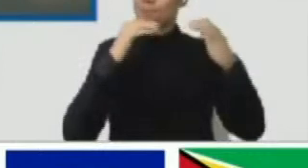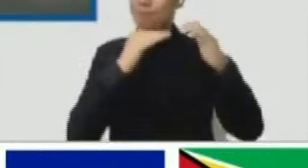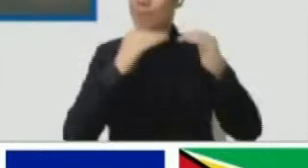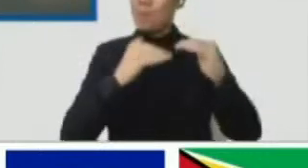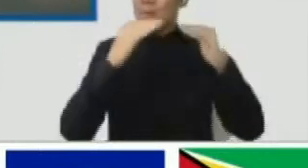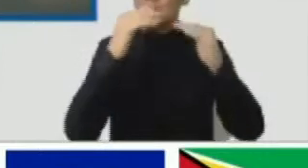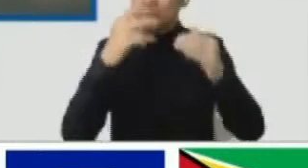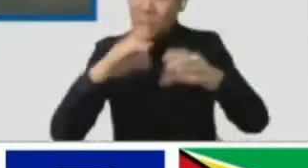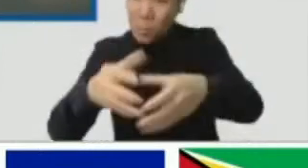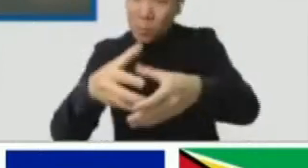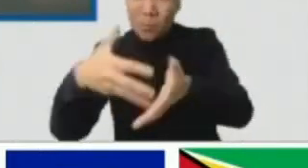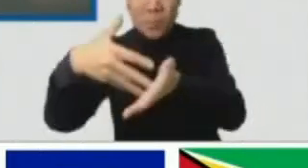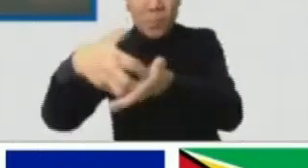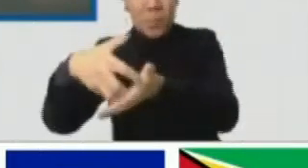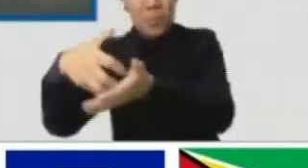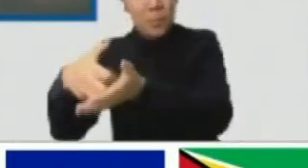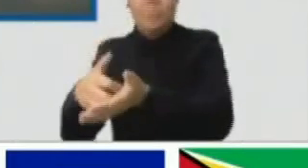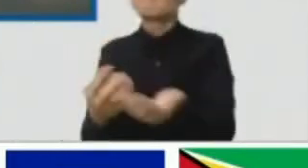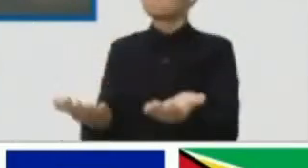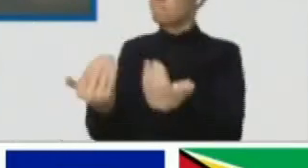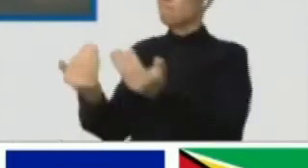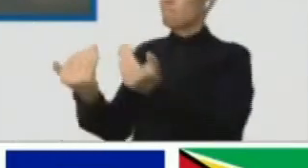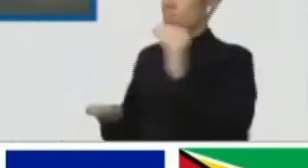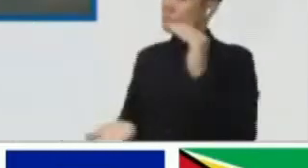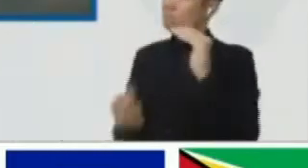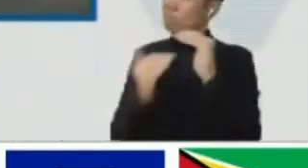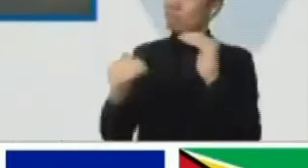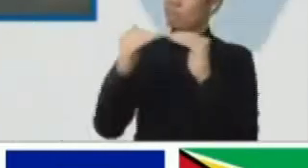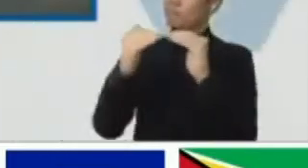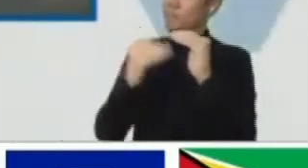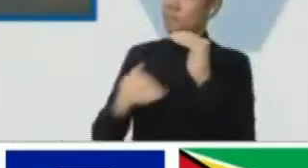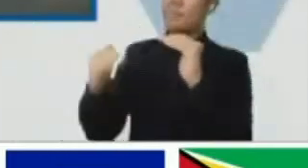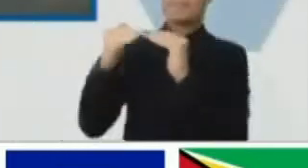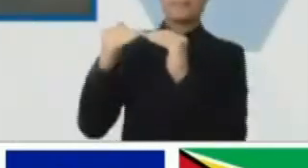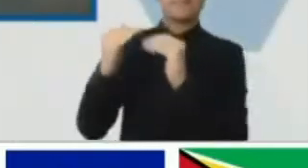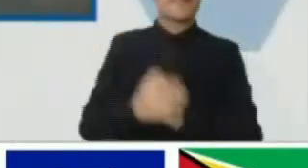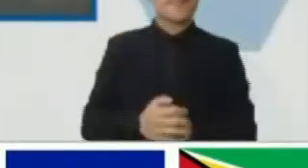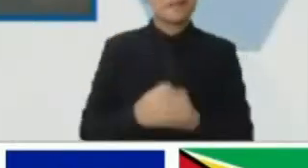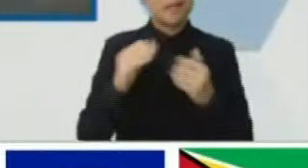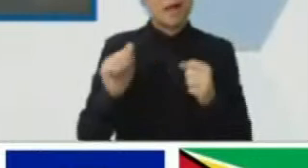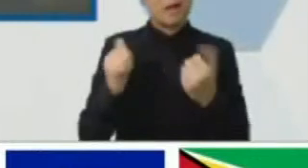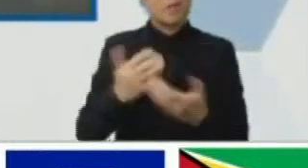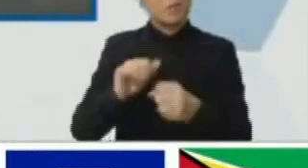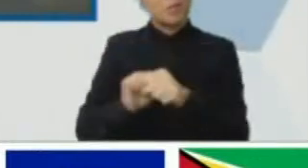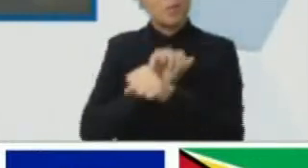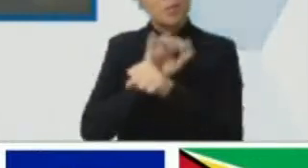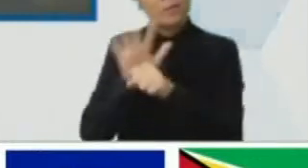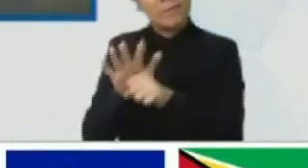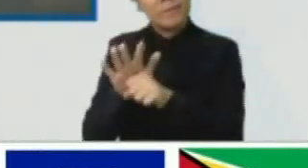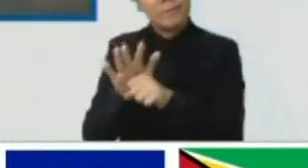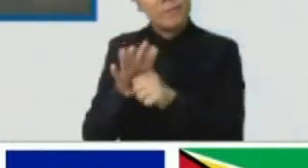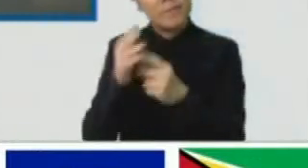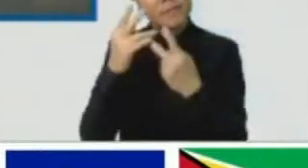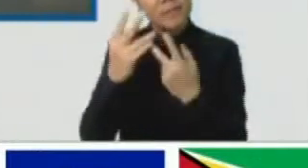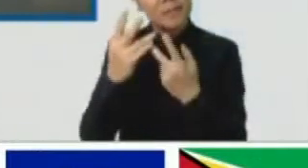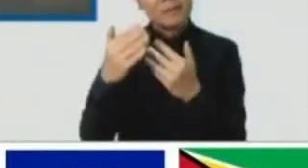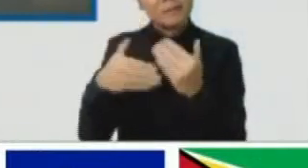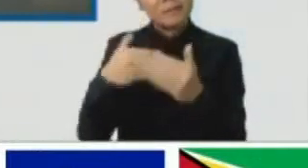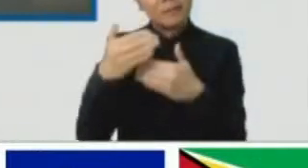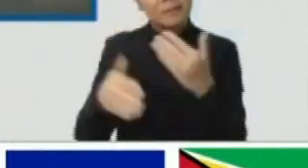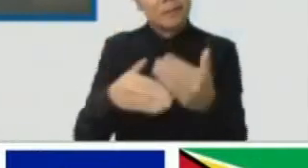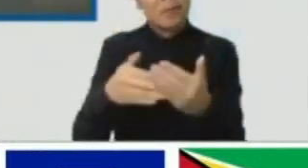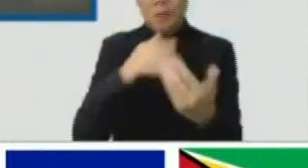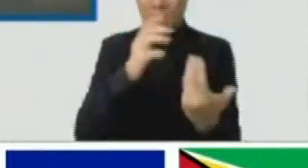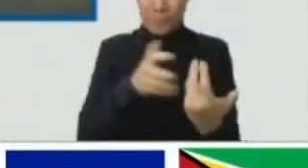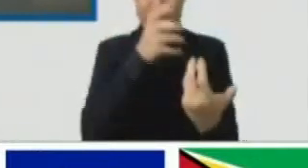have priority. The COVID-19 pandemic has made these objectives even more relevant today.